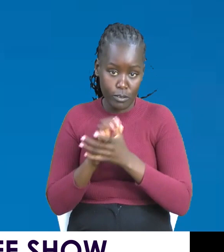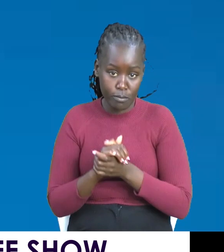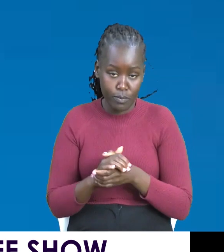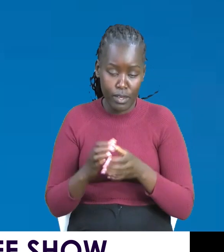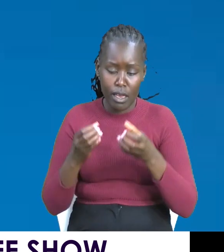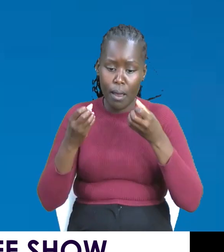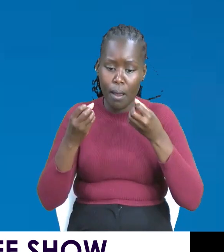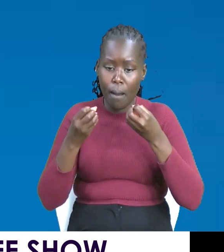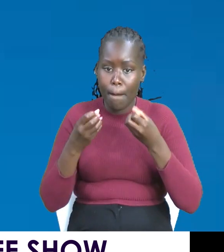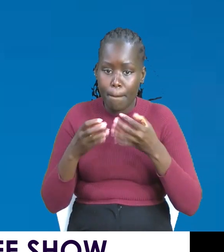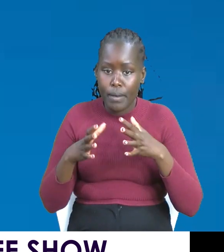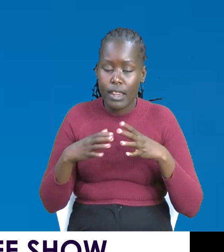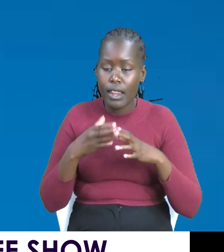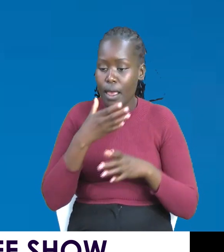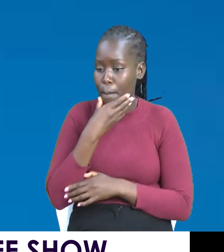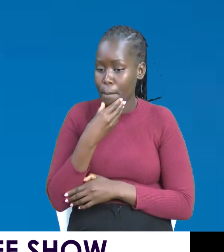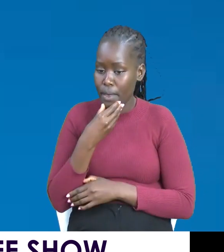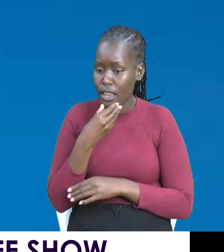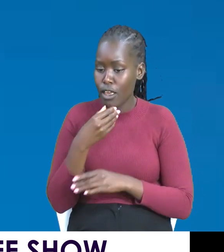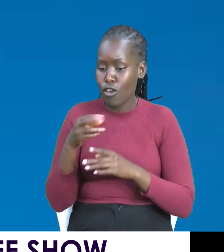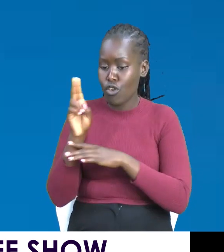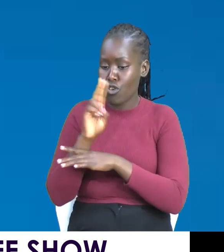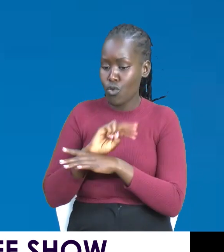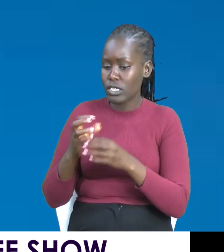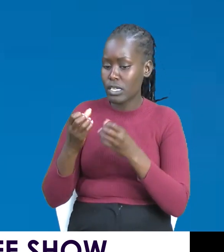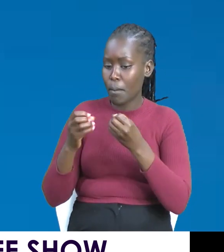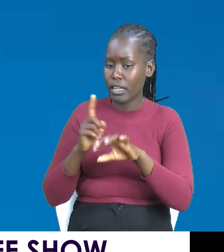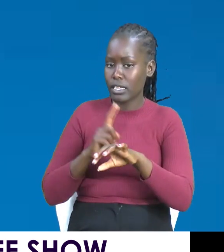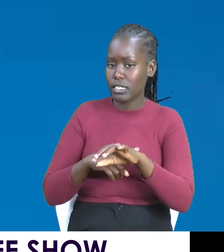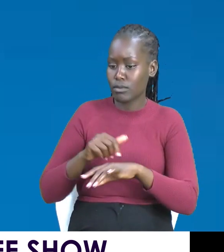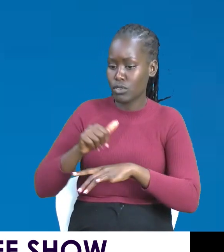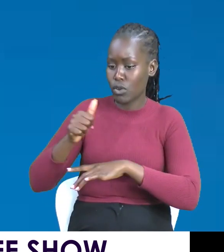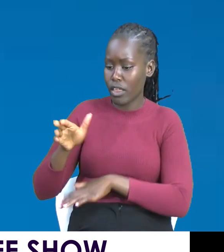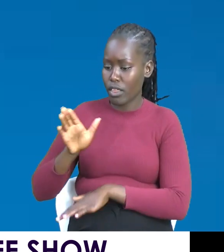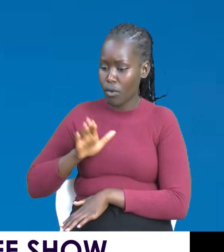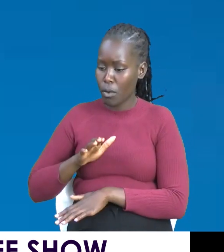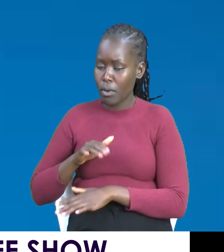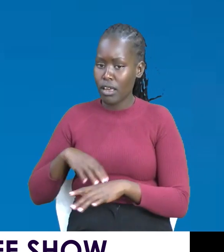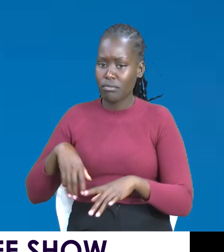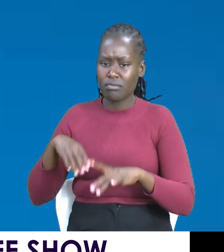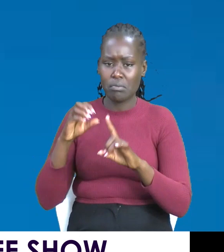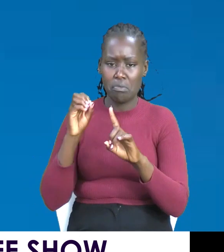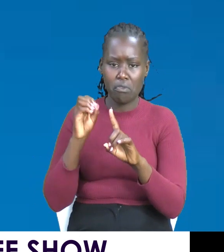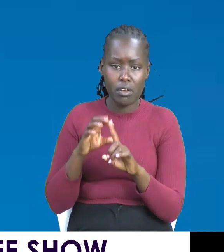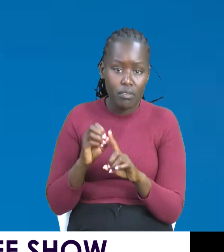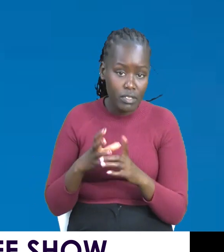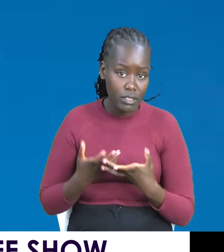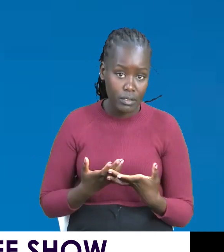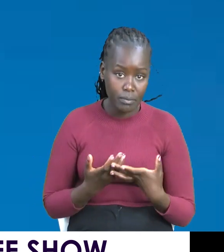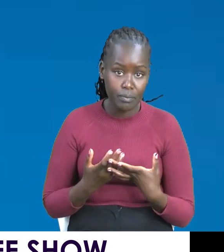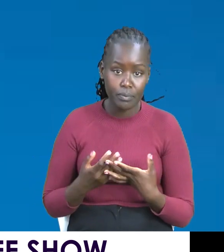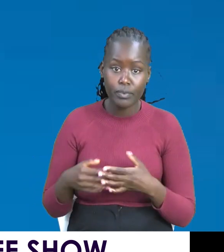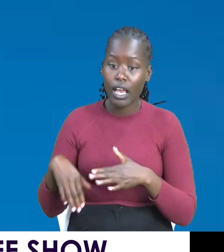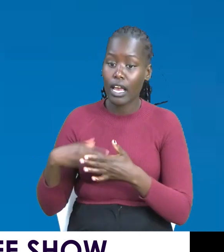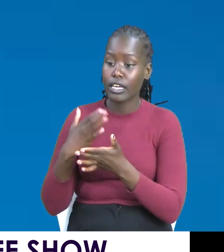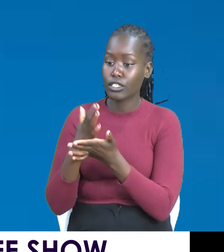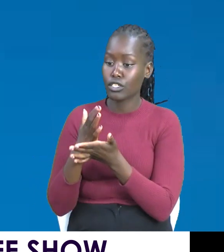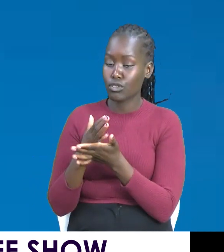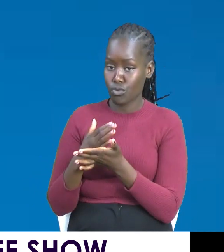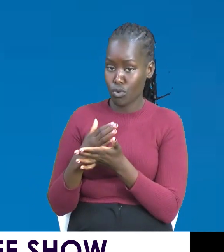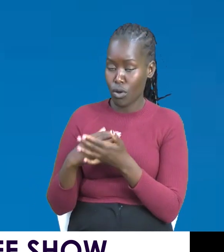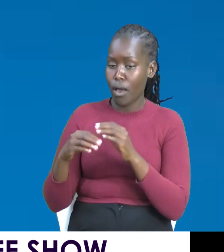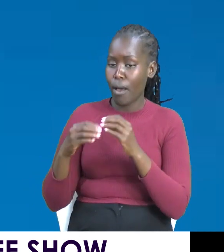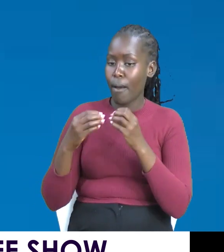Many men spend more time with other women in the name of counseling. That is true. You should spend more